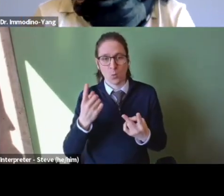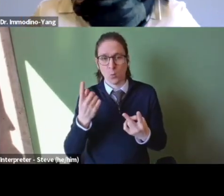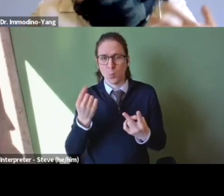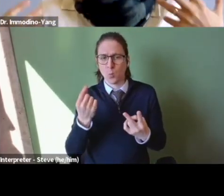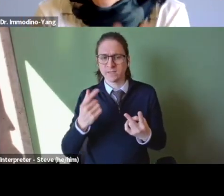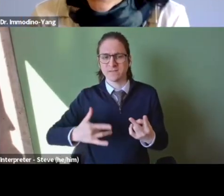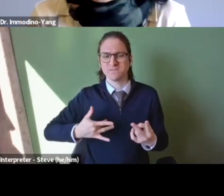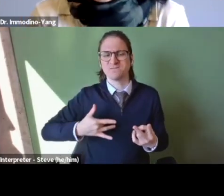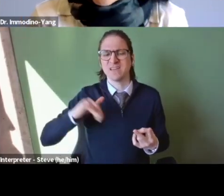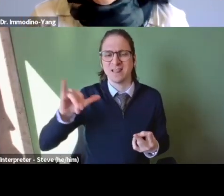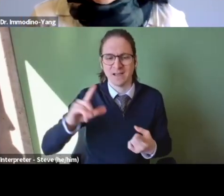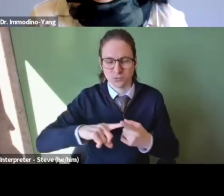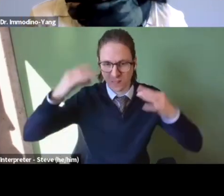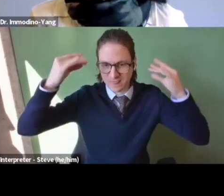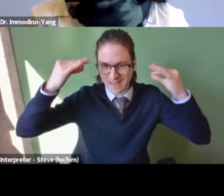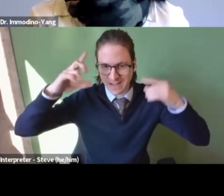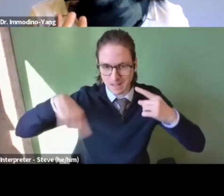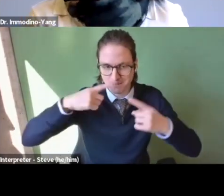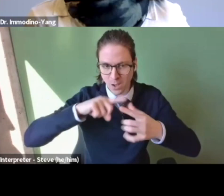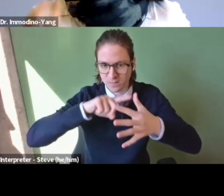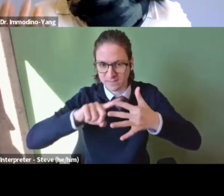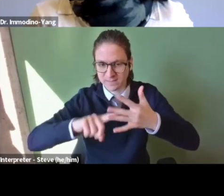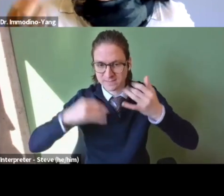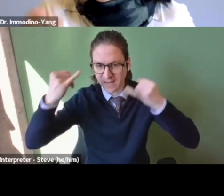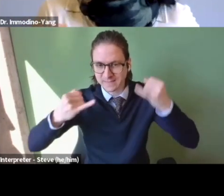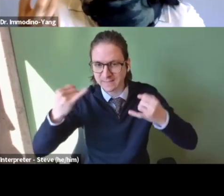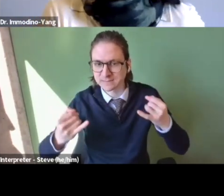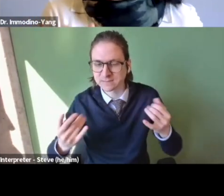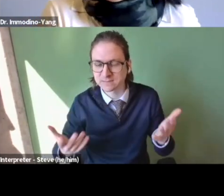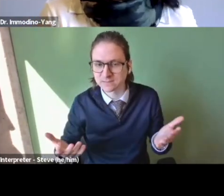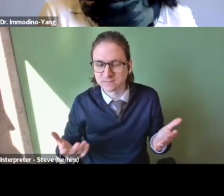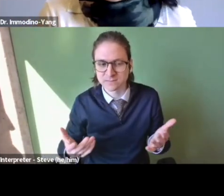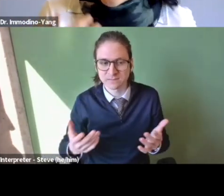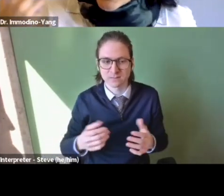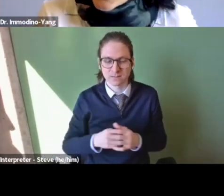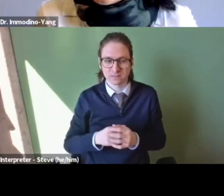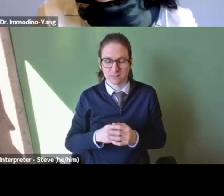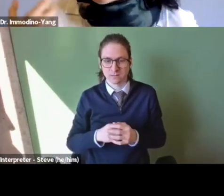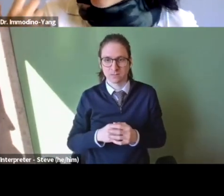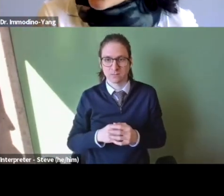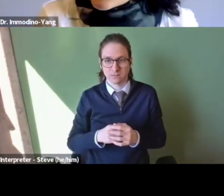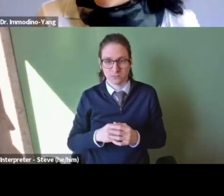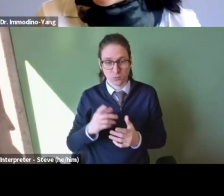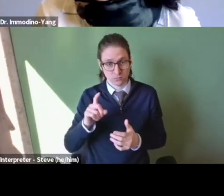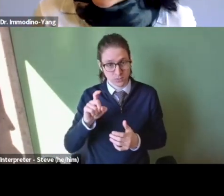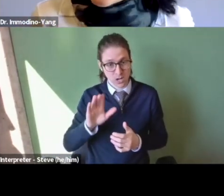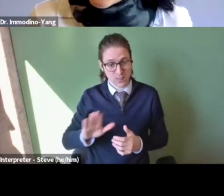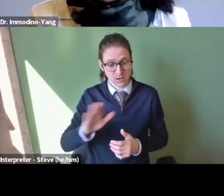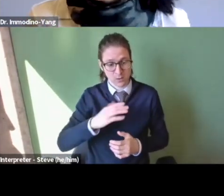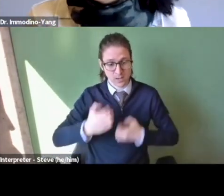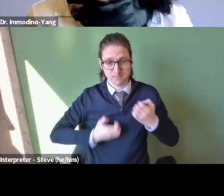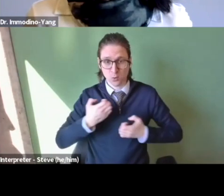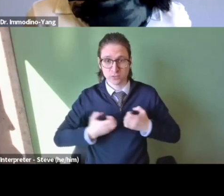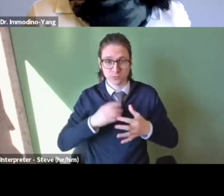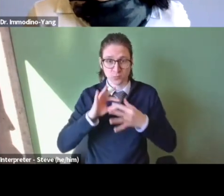having, right? What are they engaged with thinking about? Are the emotions pertaining to the ideas that are the disciplinary